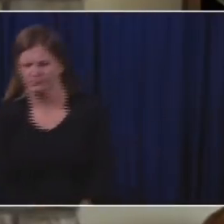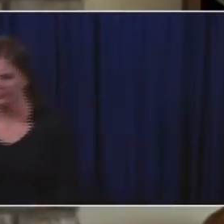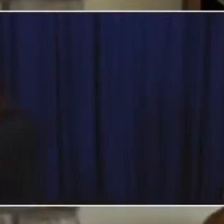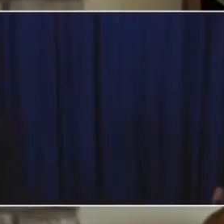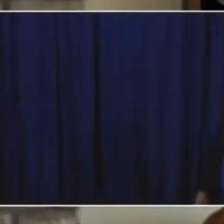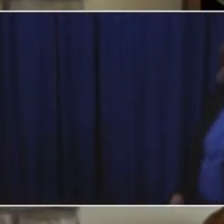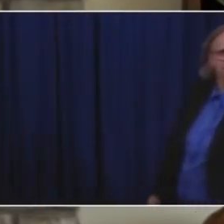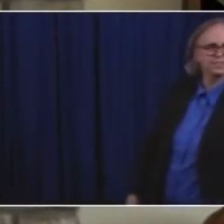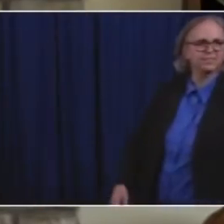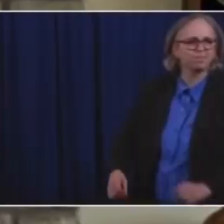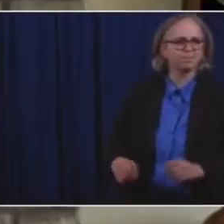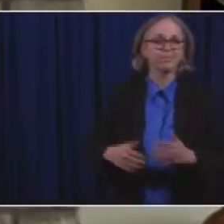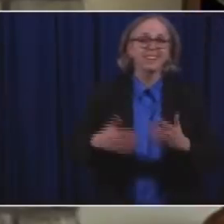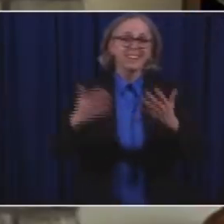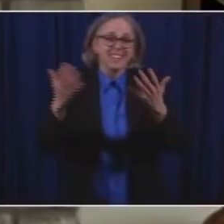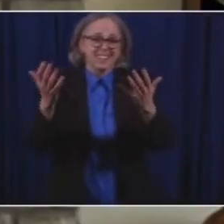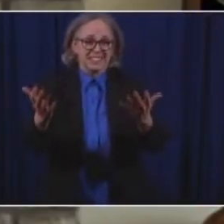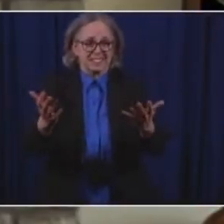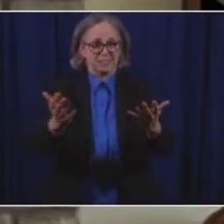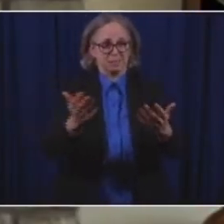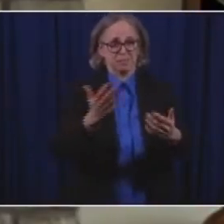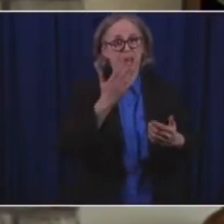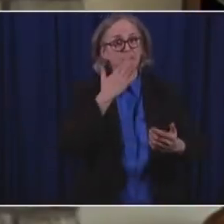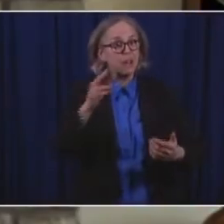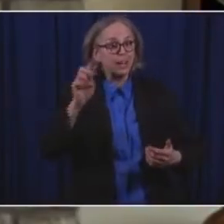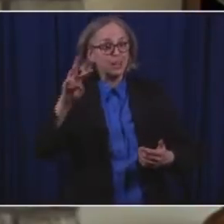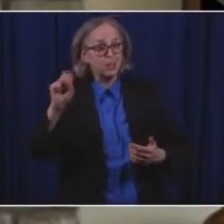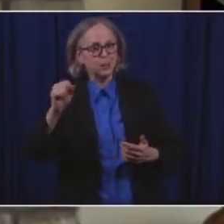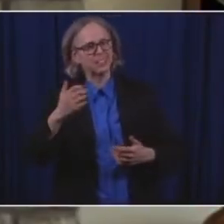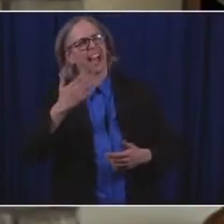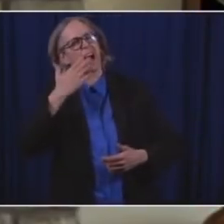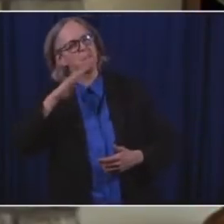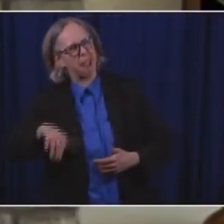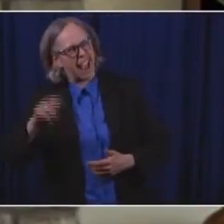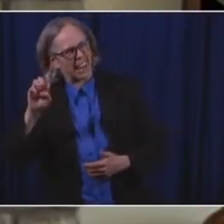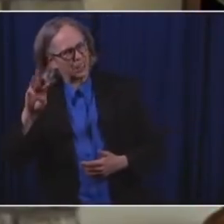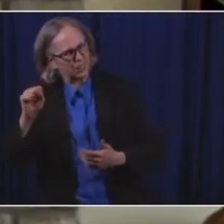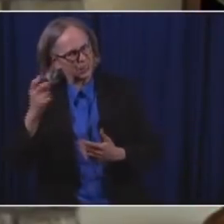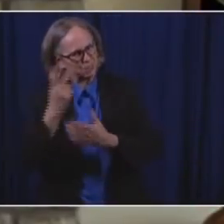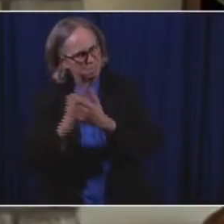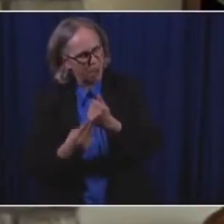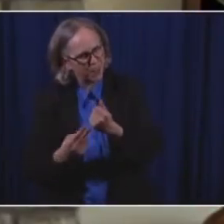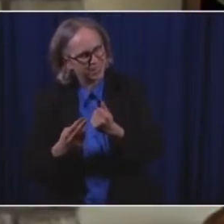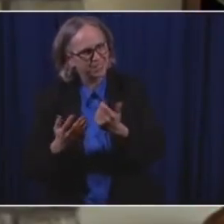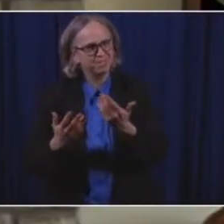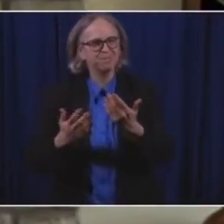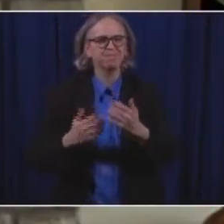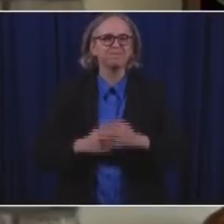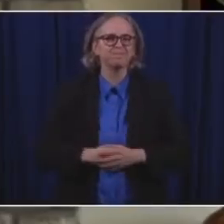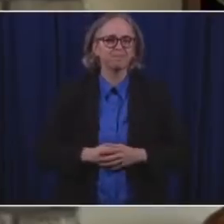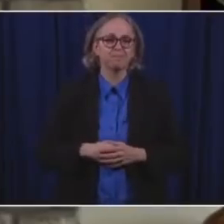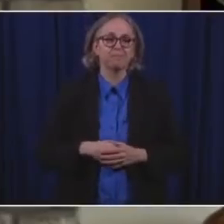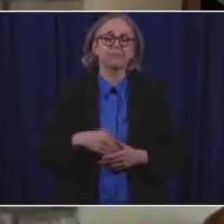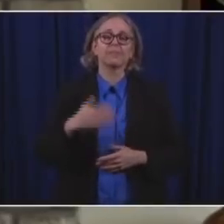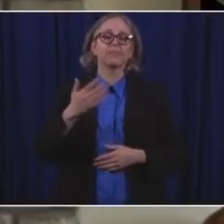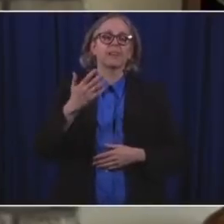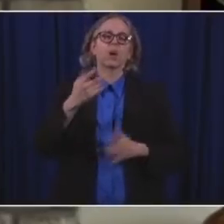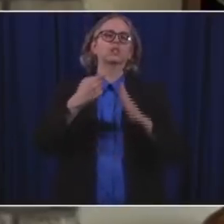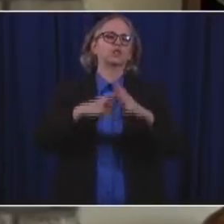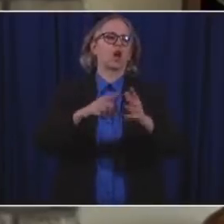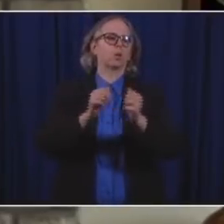there's good news and there's bad news. The good news is we have more people in retail settings. We know because we're counting